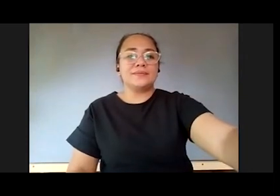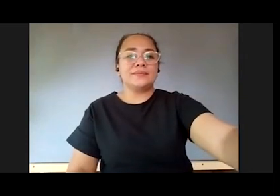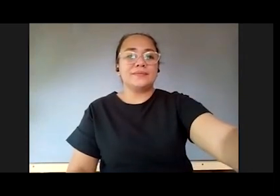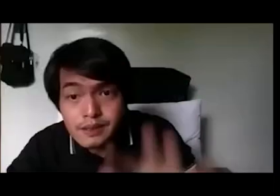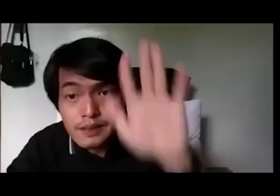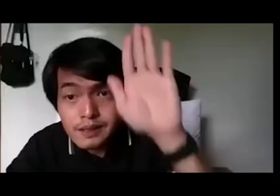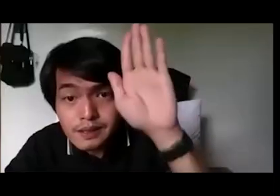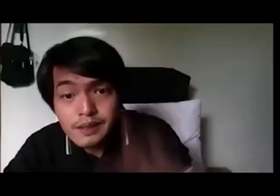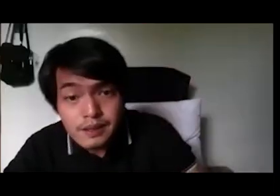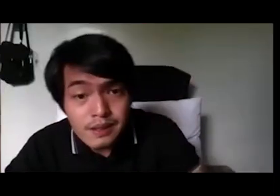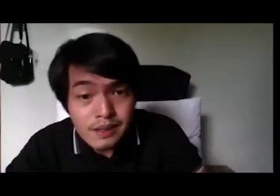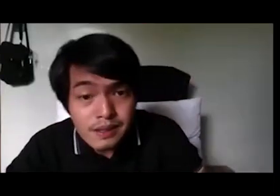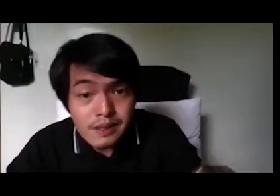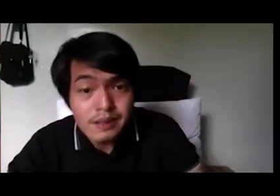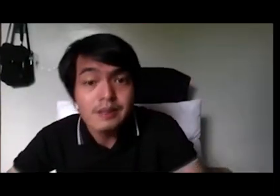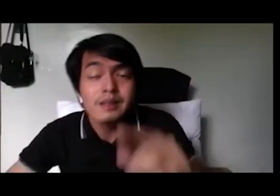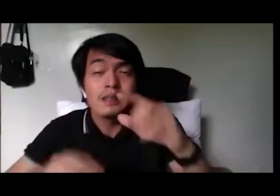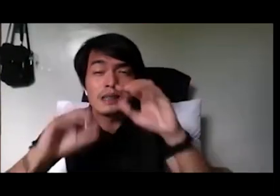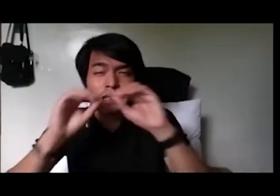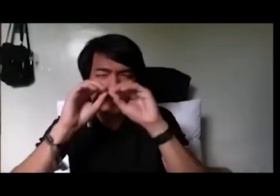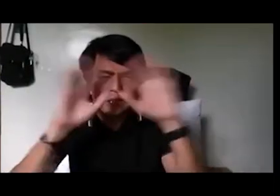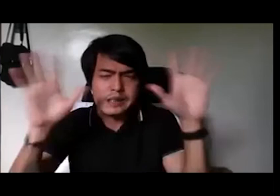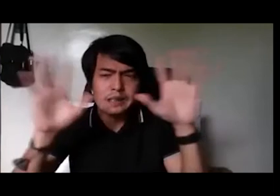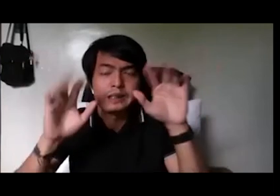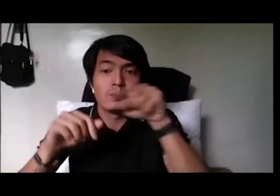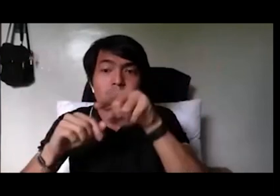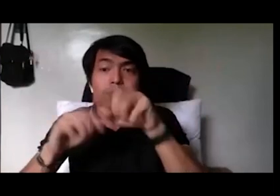Ren has his hand up. Mm-hmm.